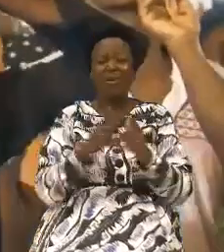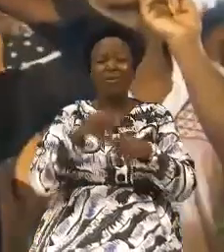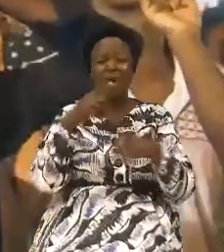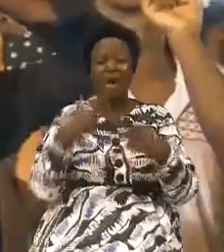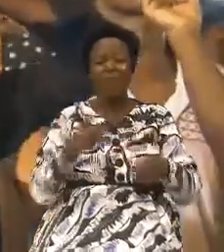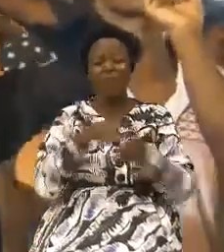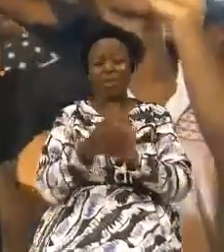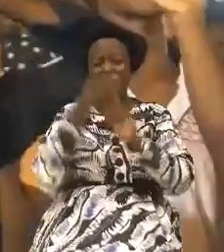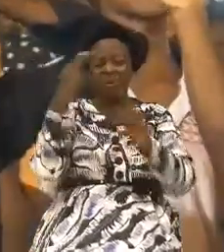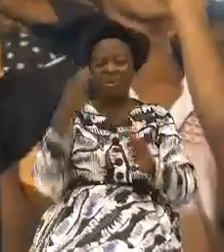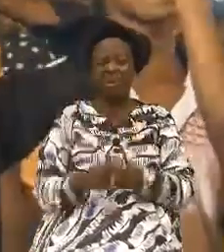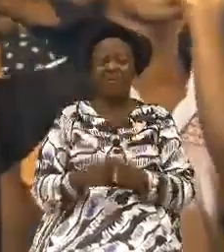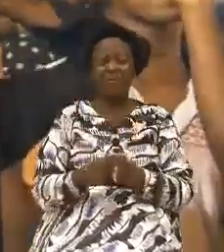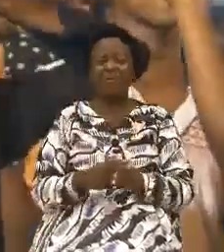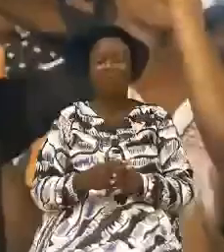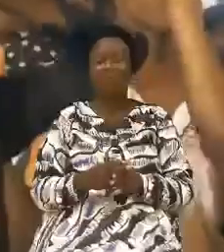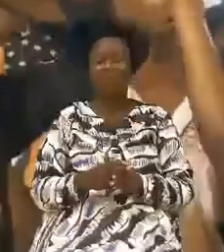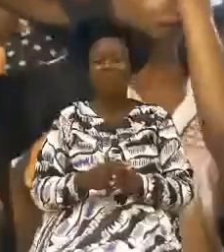name.